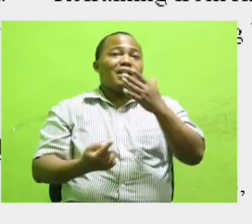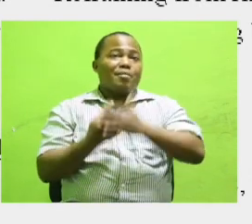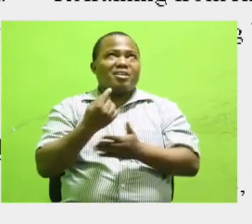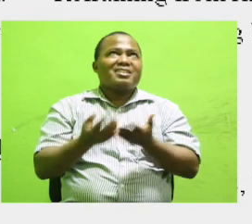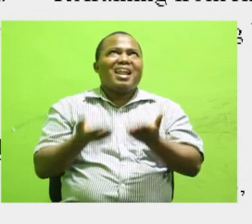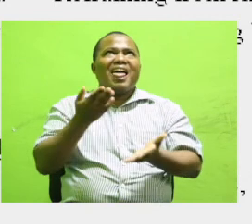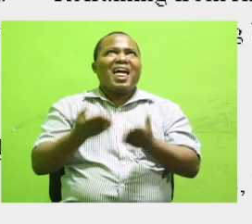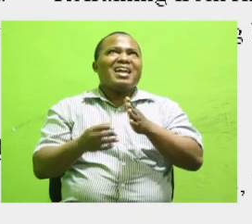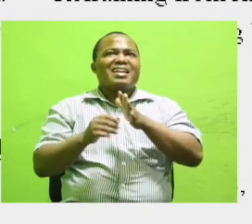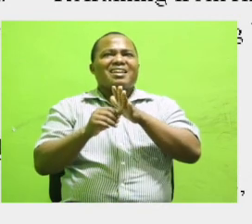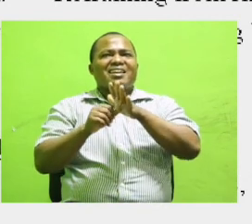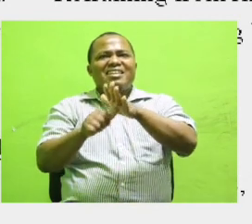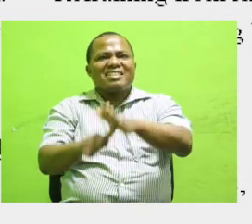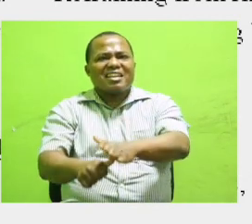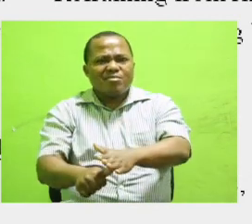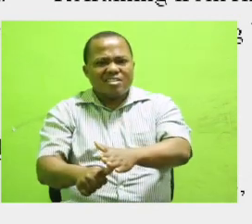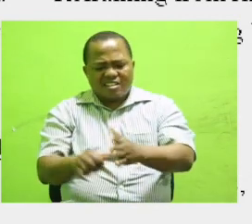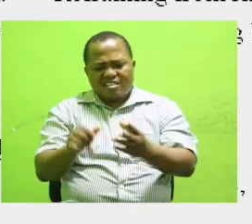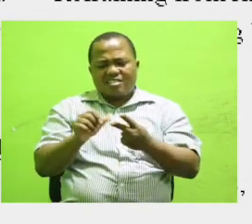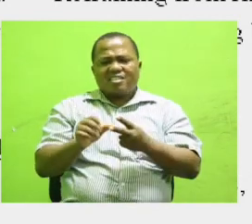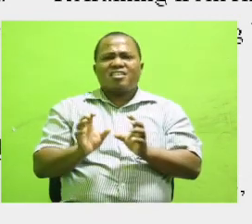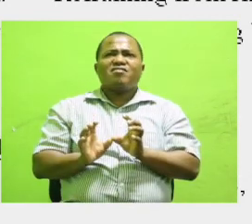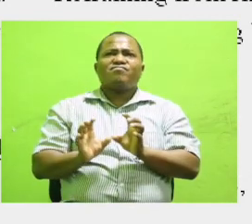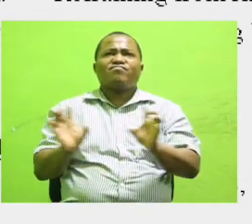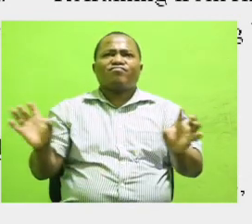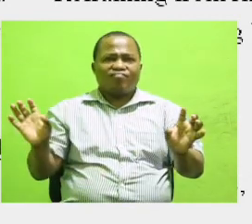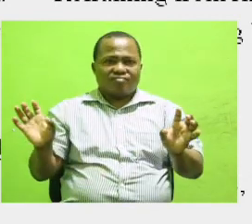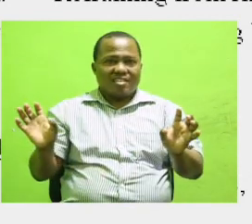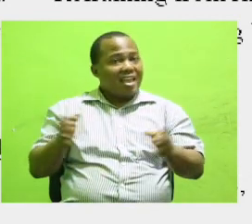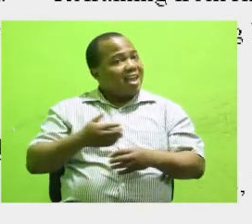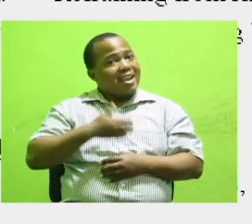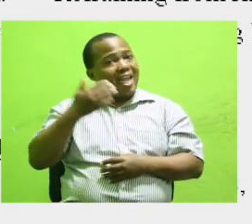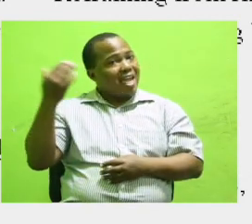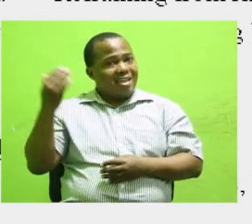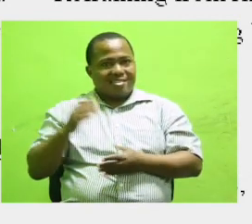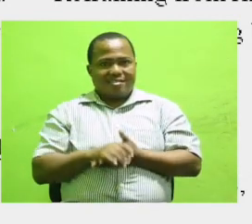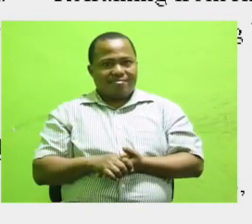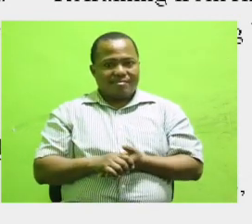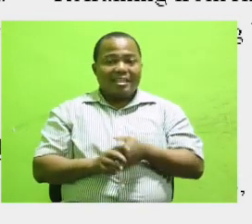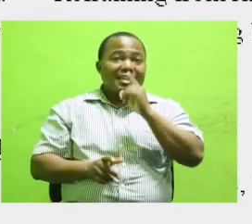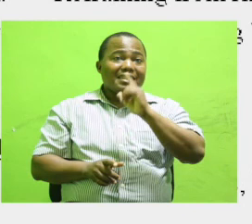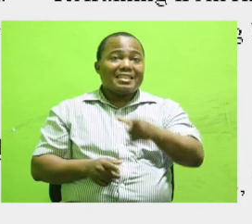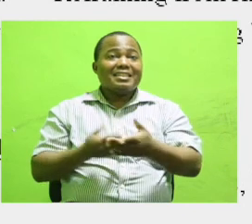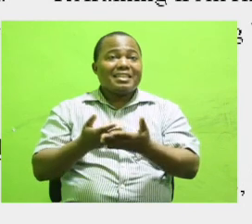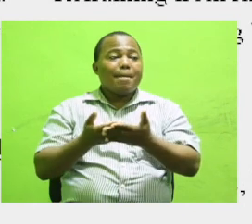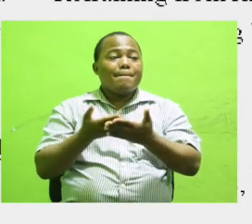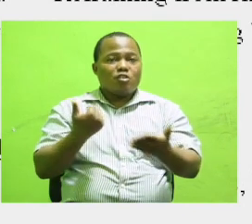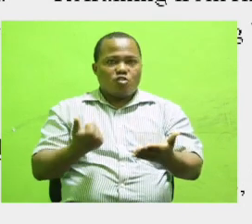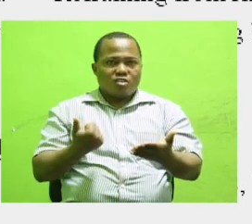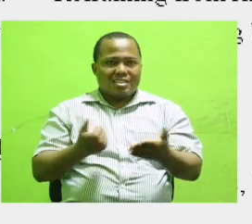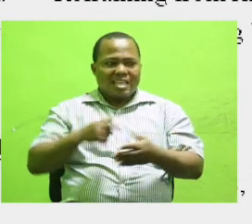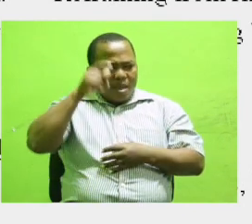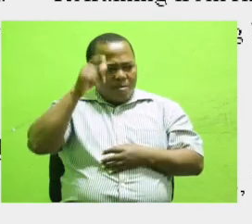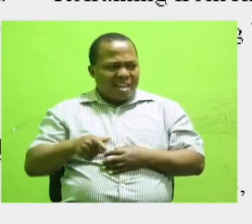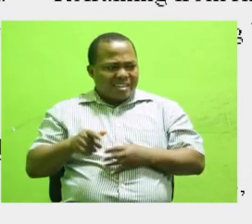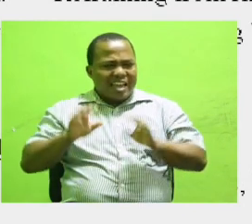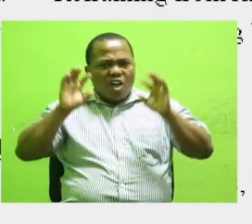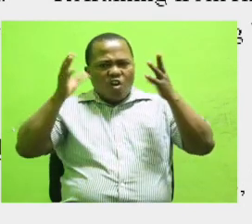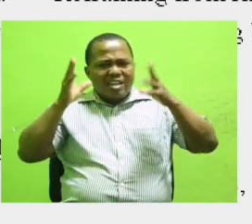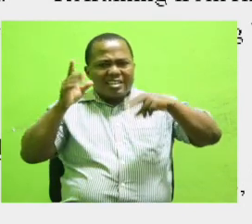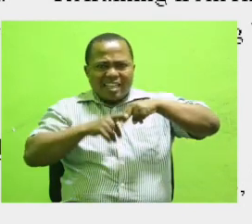in the community. These impacts are, first of all, financial impacts. That is, they can impact